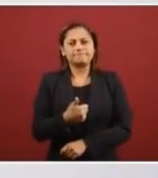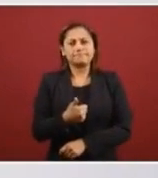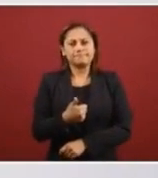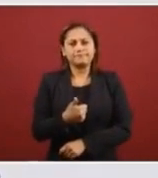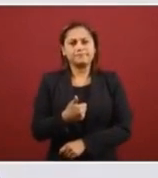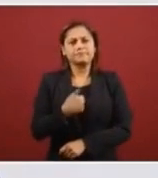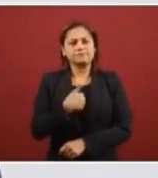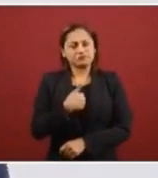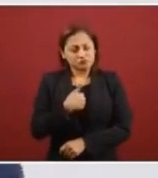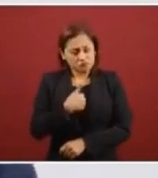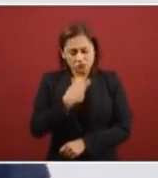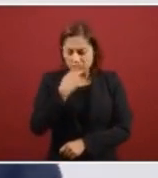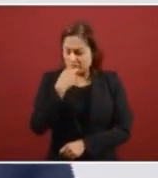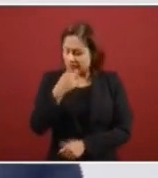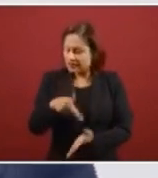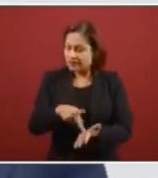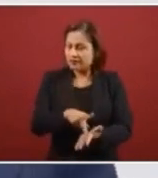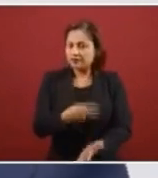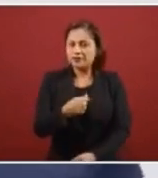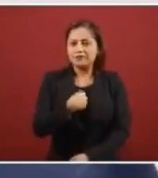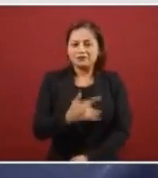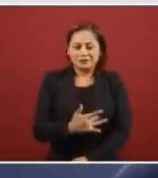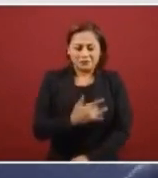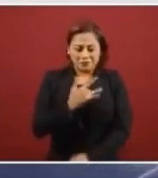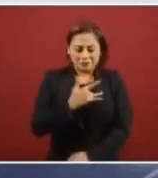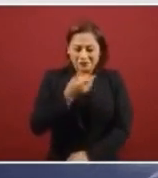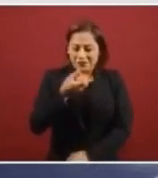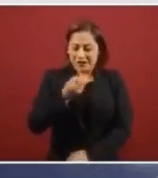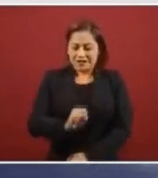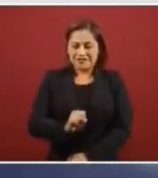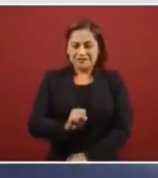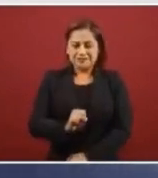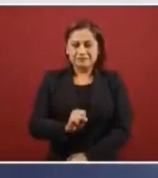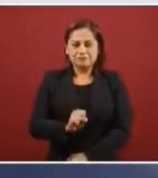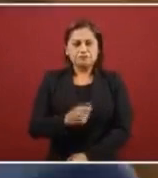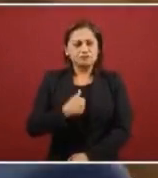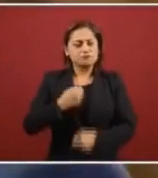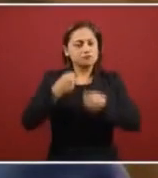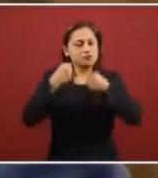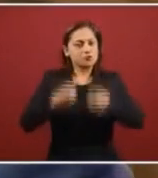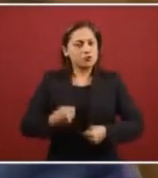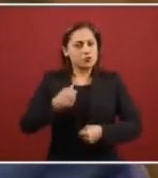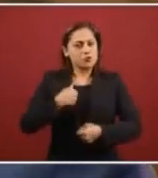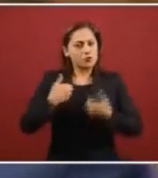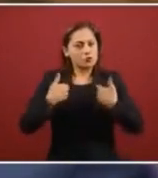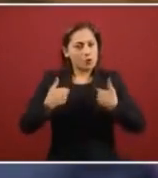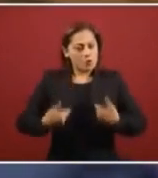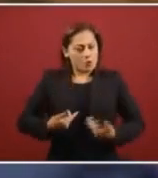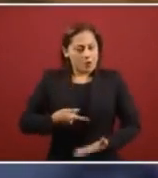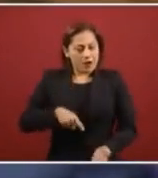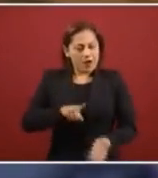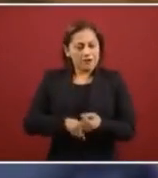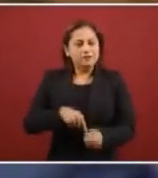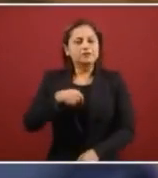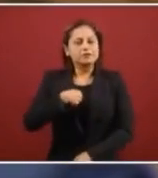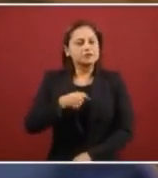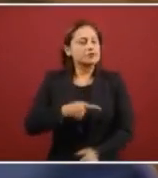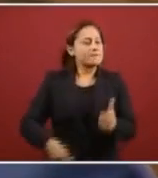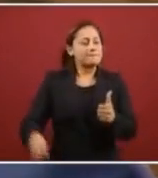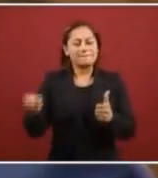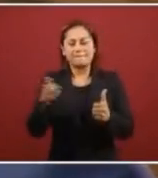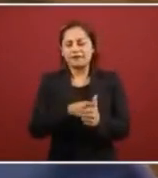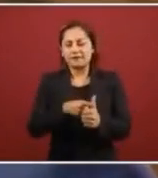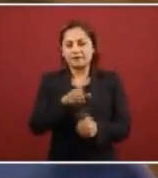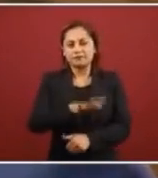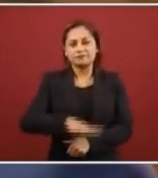well-being due to conviction and humanism that for the good of all force first support